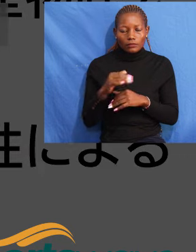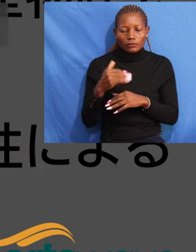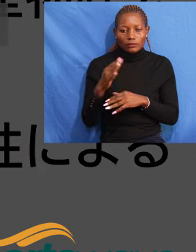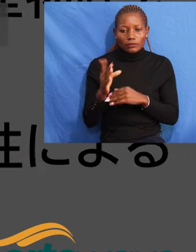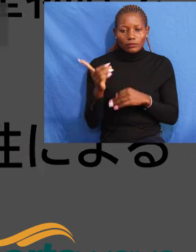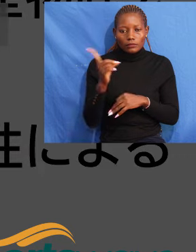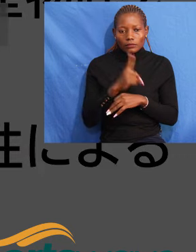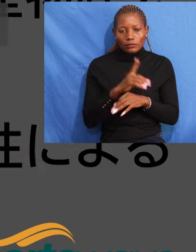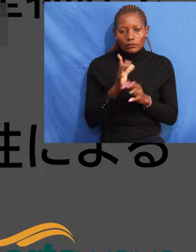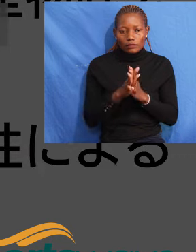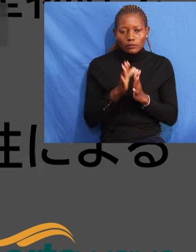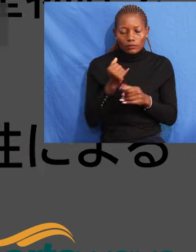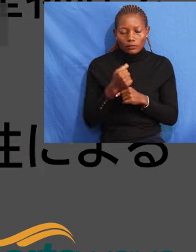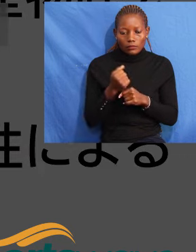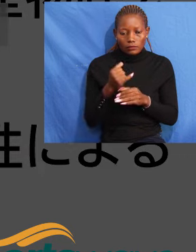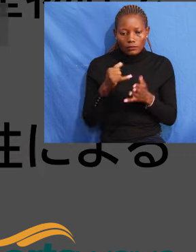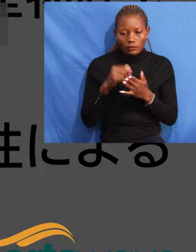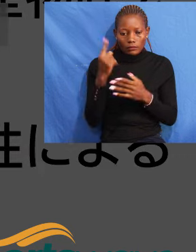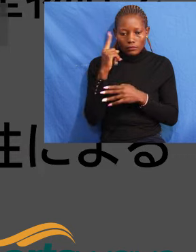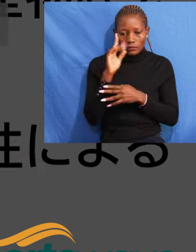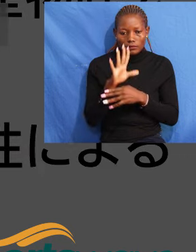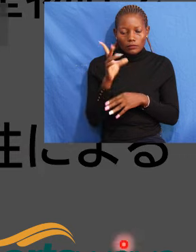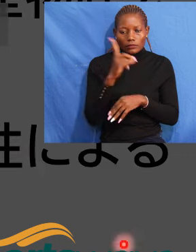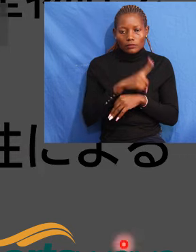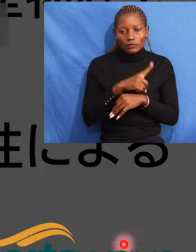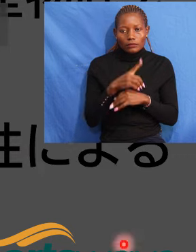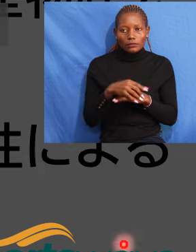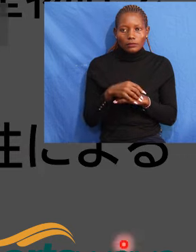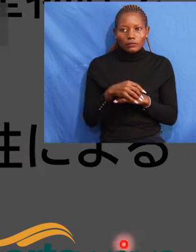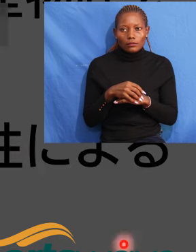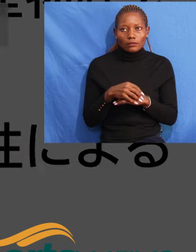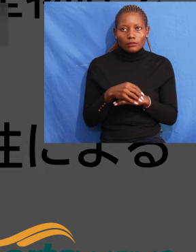and they did it for 5 days